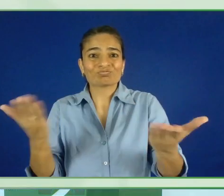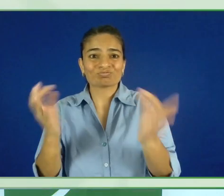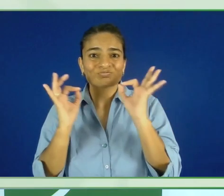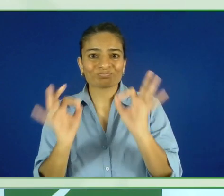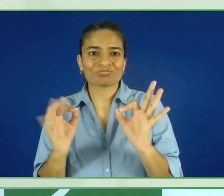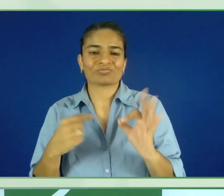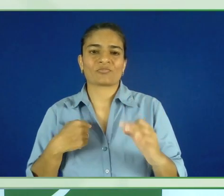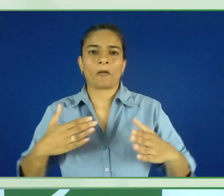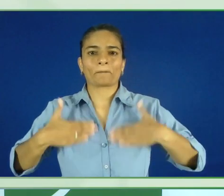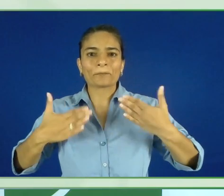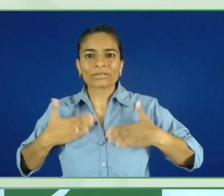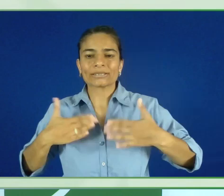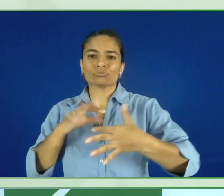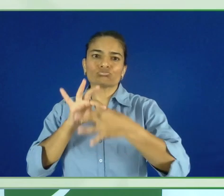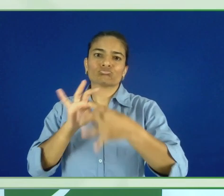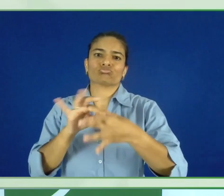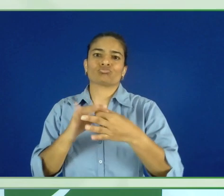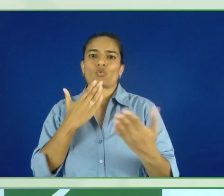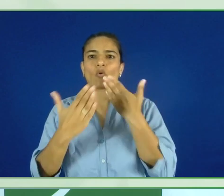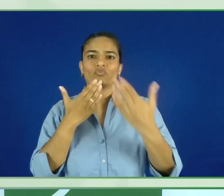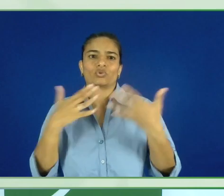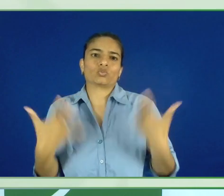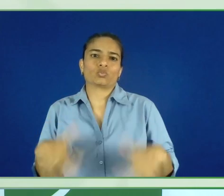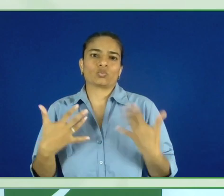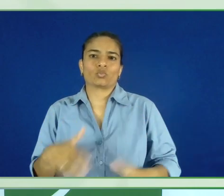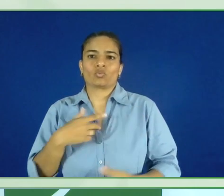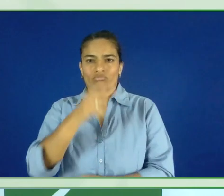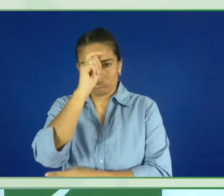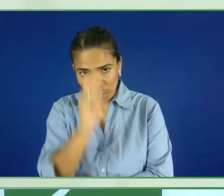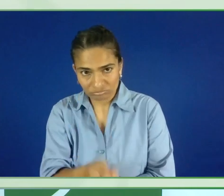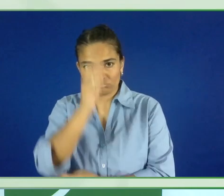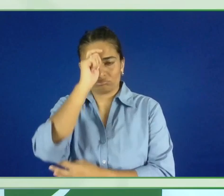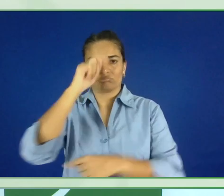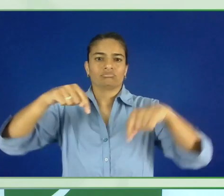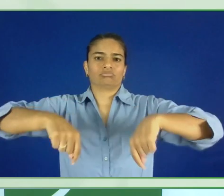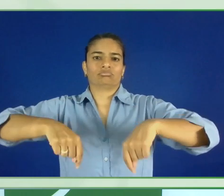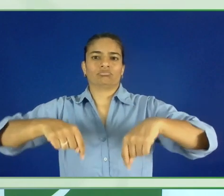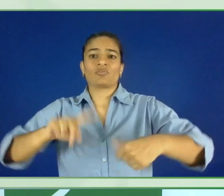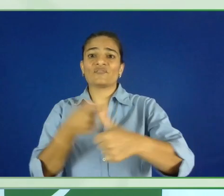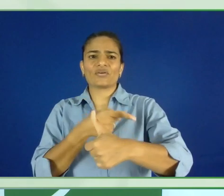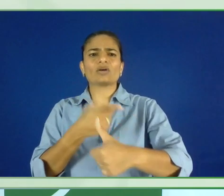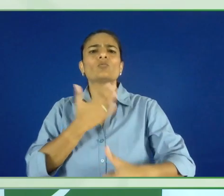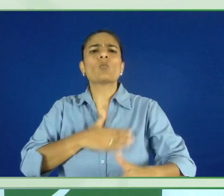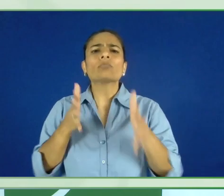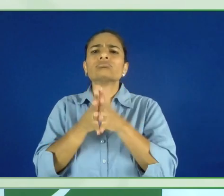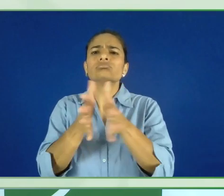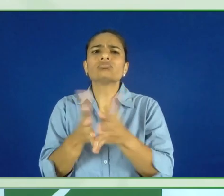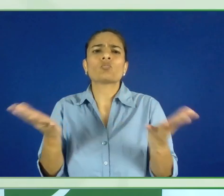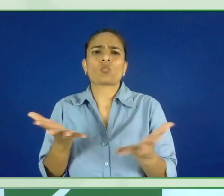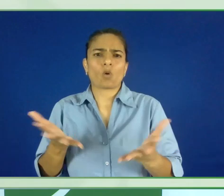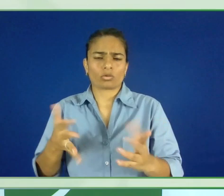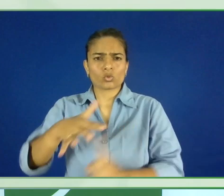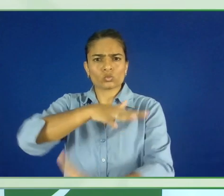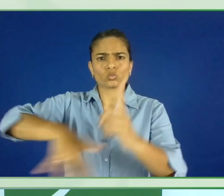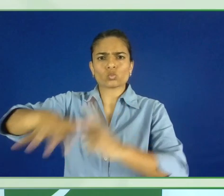thing I would like to introduce you a little bit briefly who ONCE Social Group is. ONCE Social Group was created by